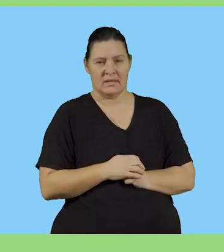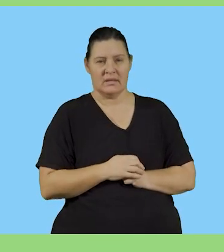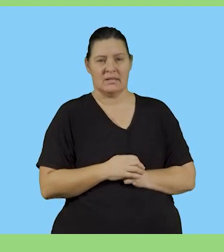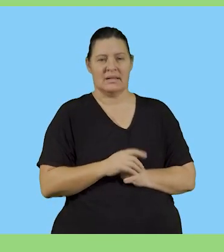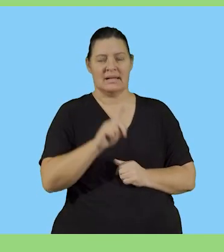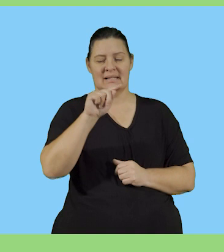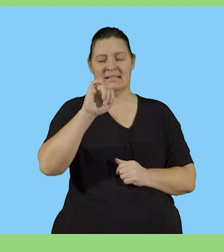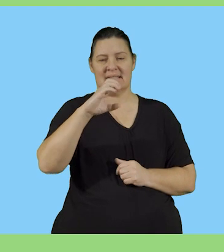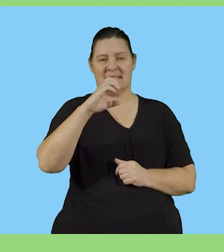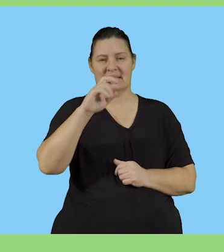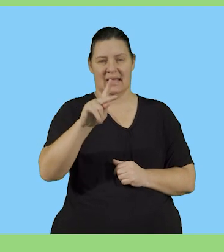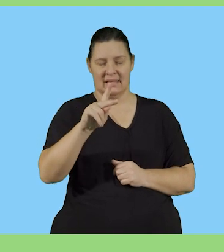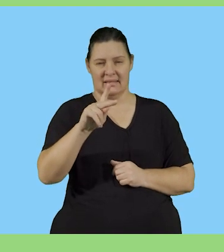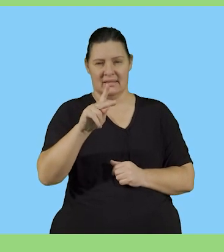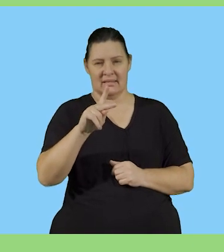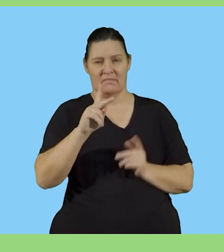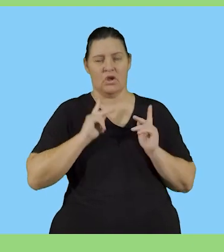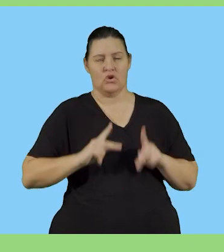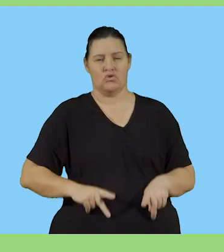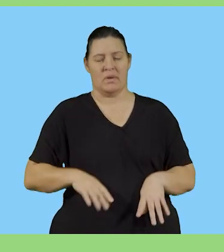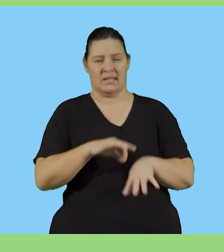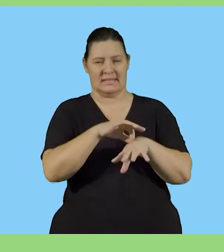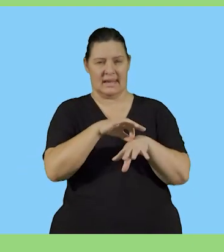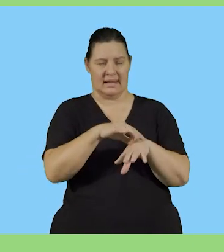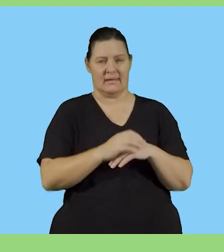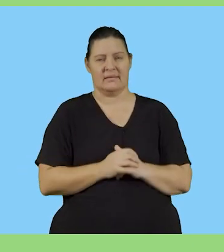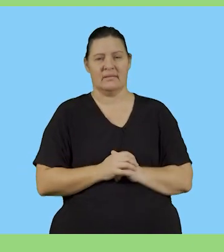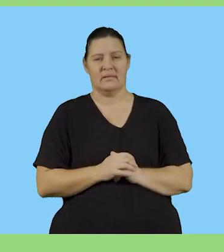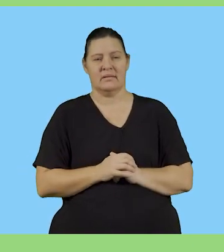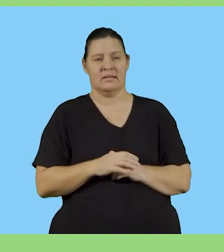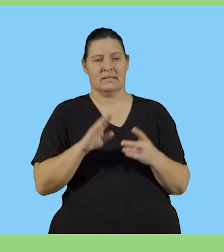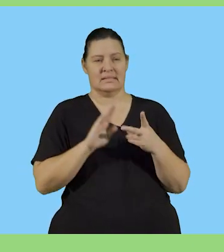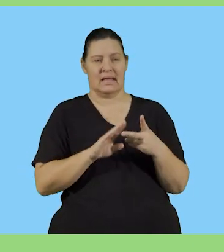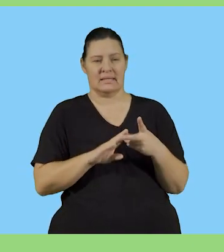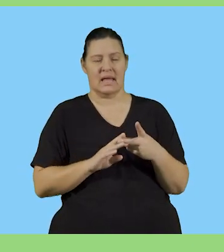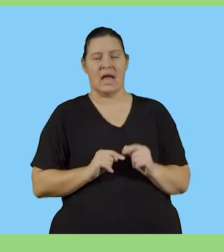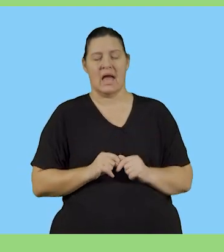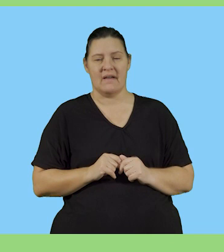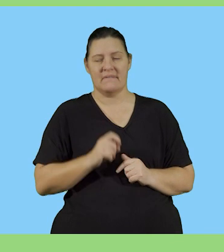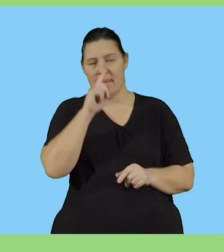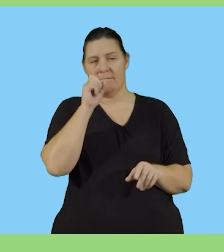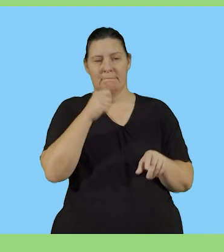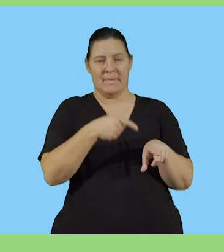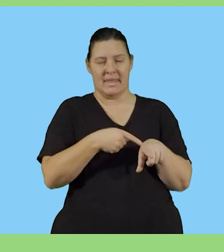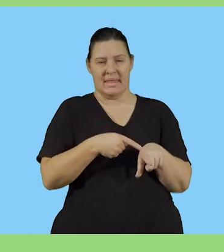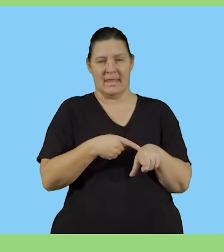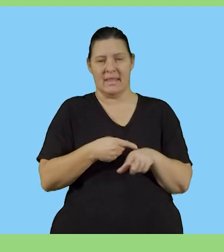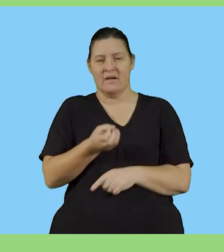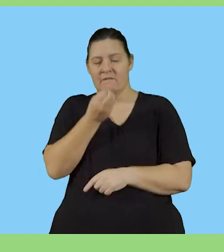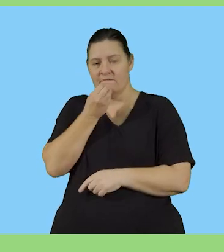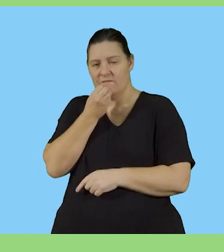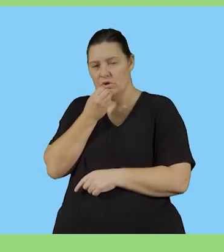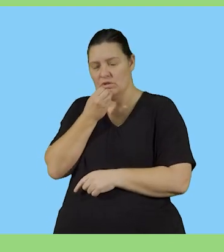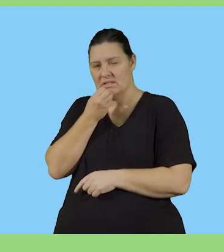have a tick on a human skin. A tick on a human skin. The second one, we have a bee